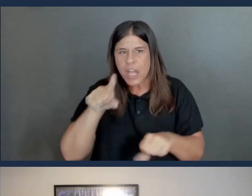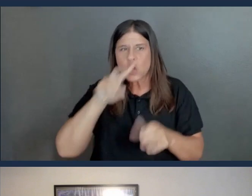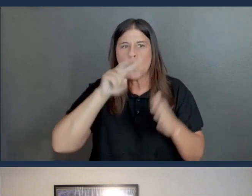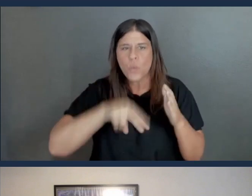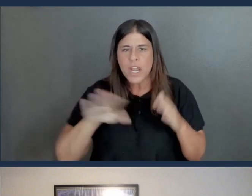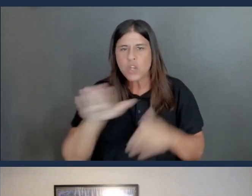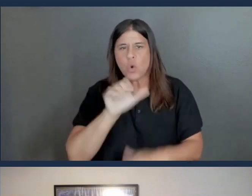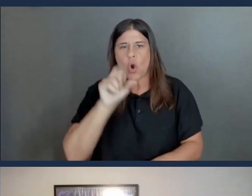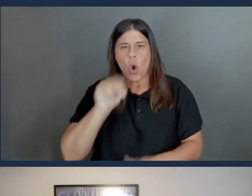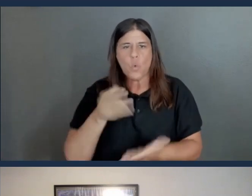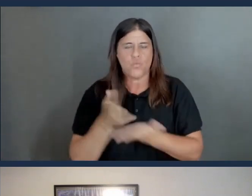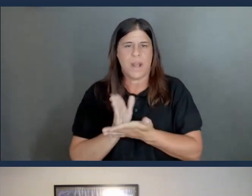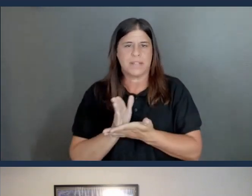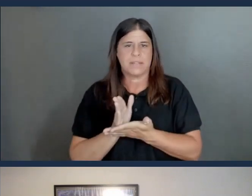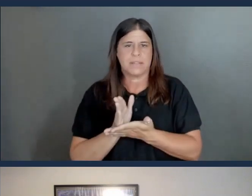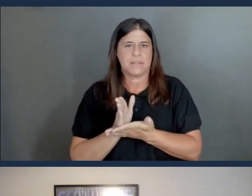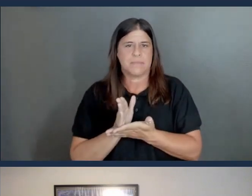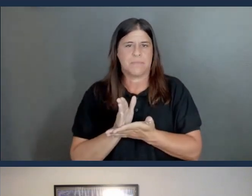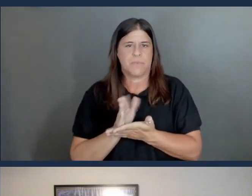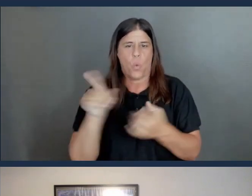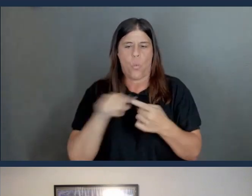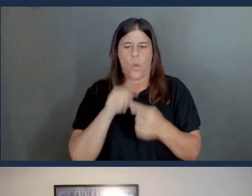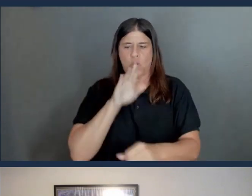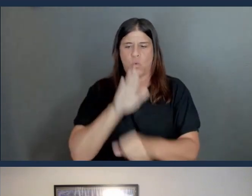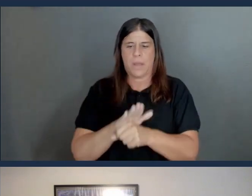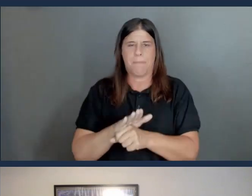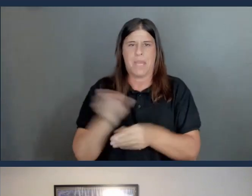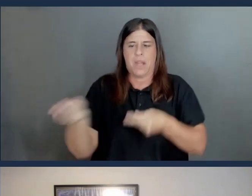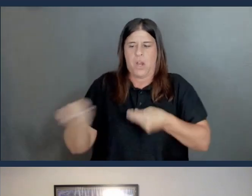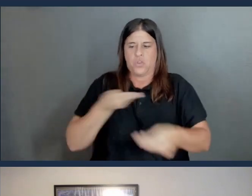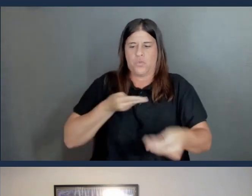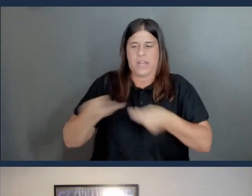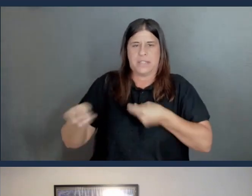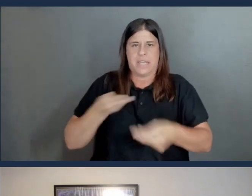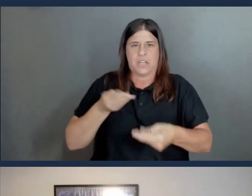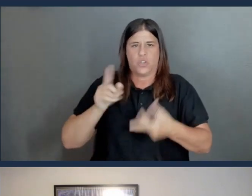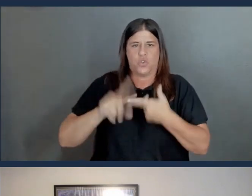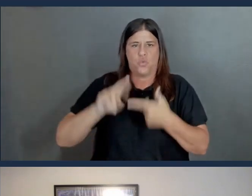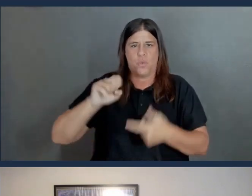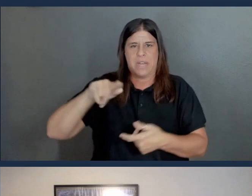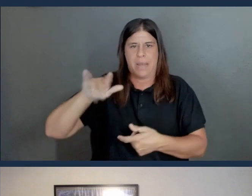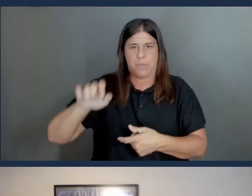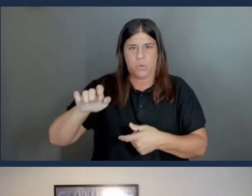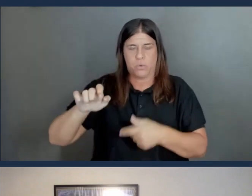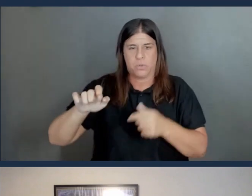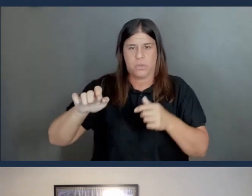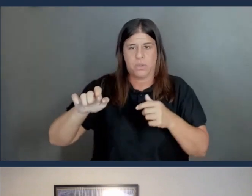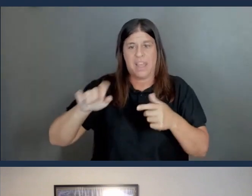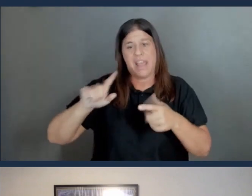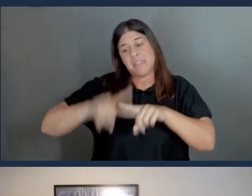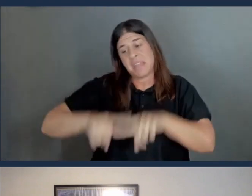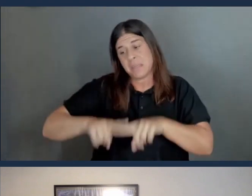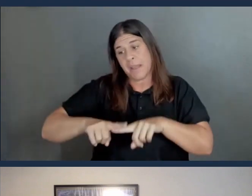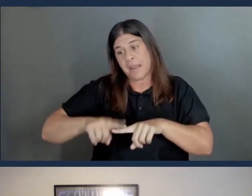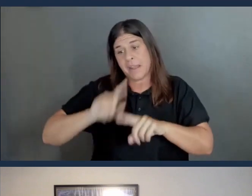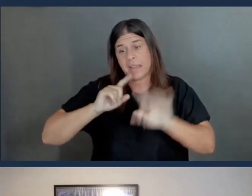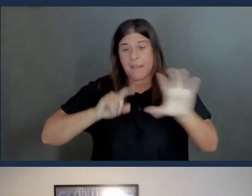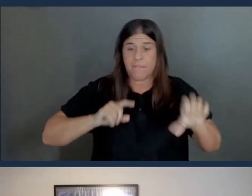own writes when you commit a transaction to Neptune? And then, depending on yes or